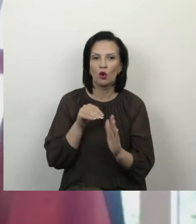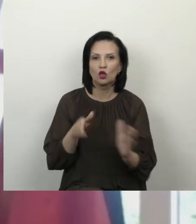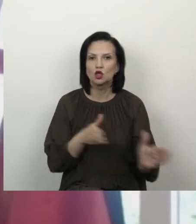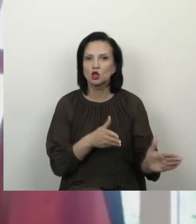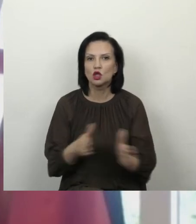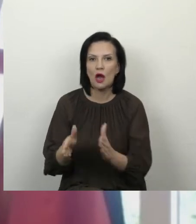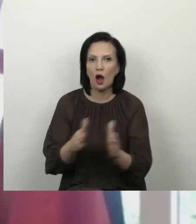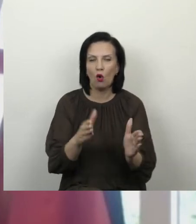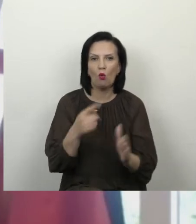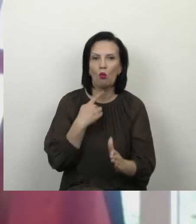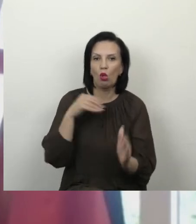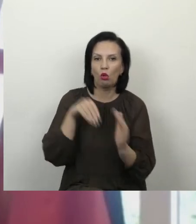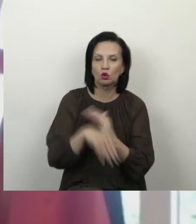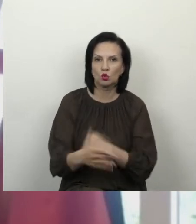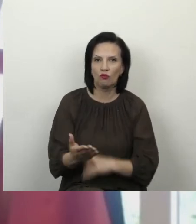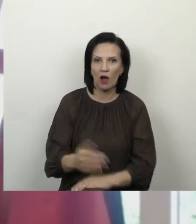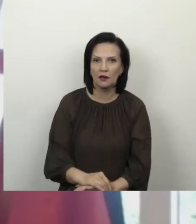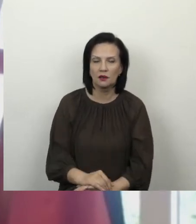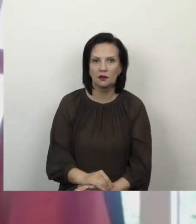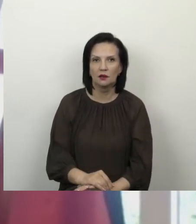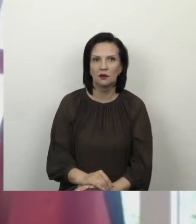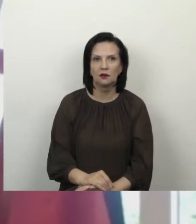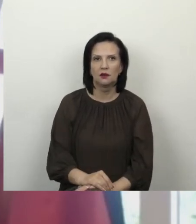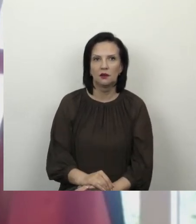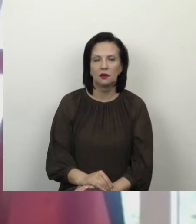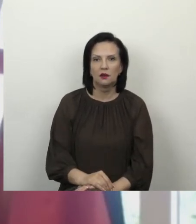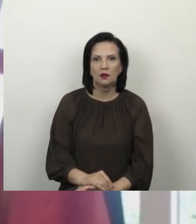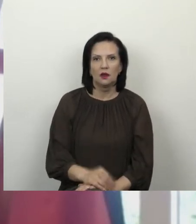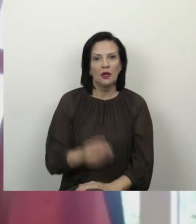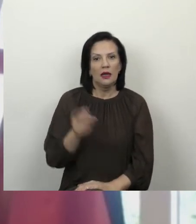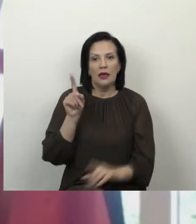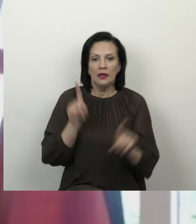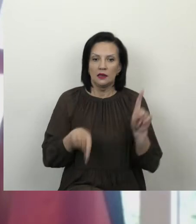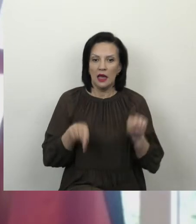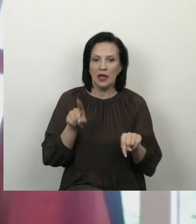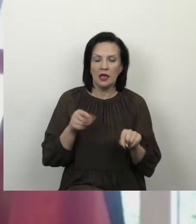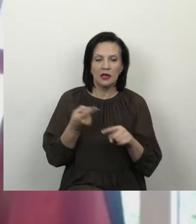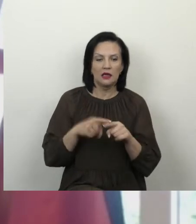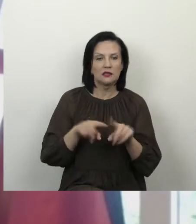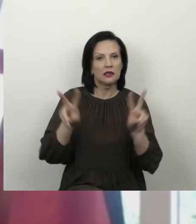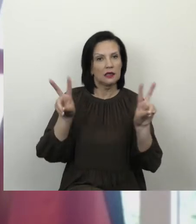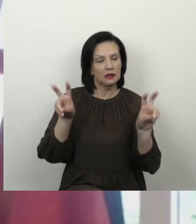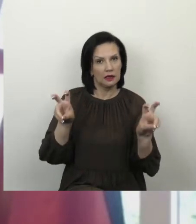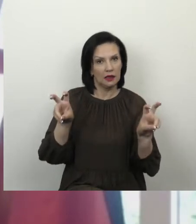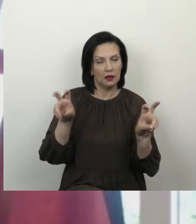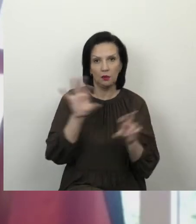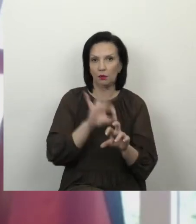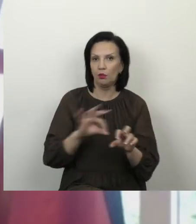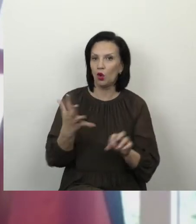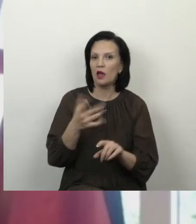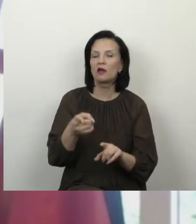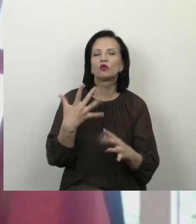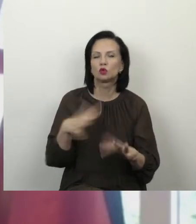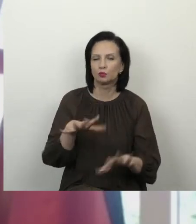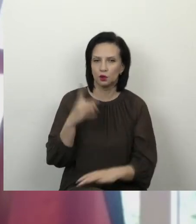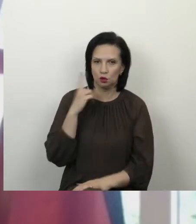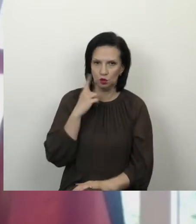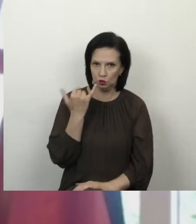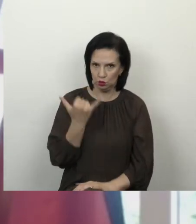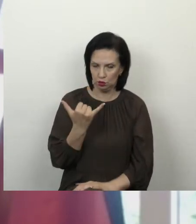It's some of these terms we heard about before the break from